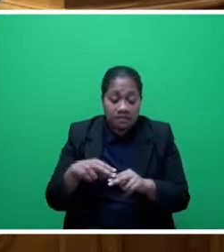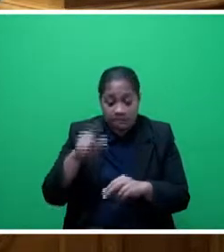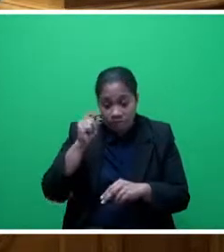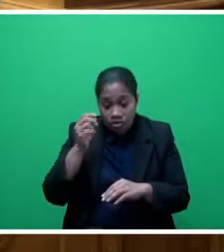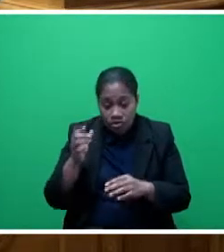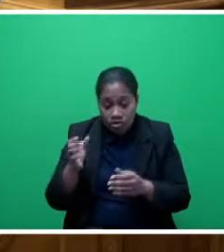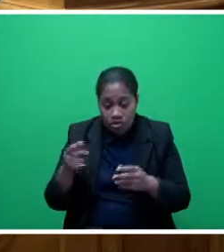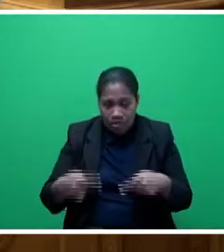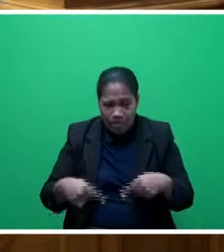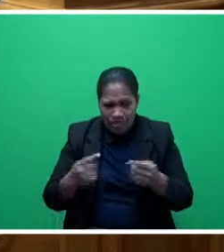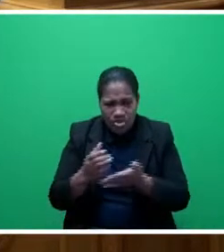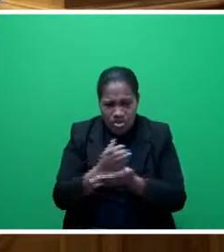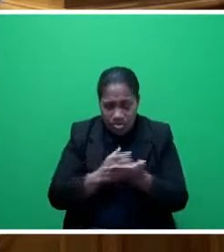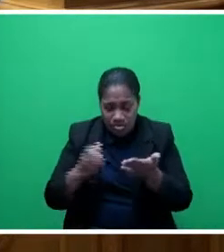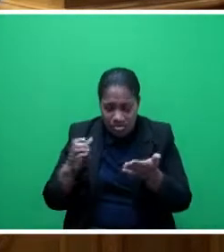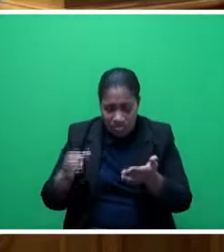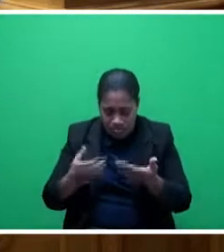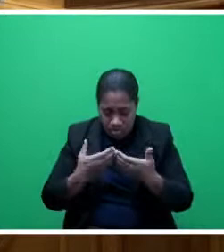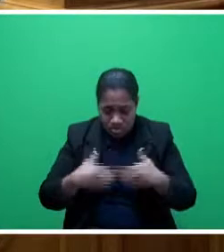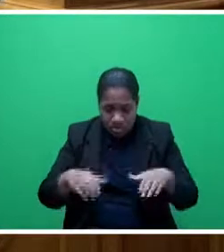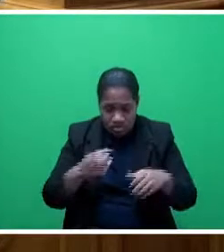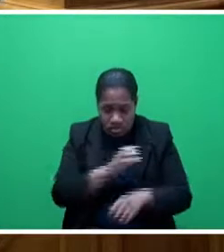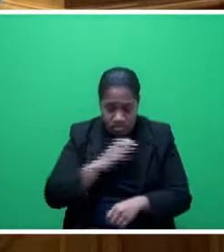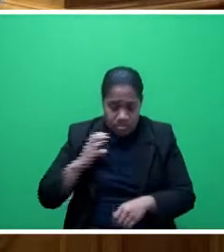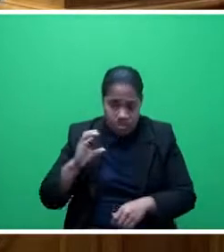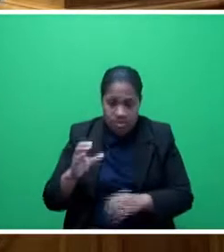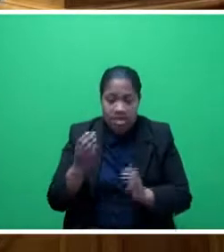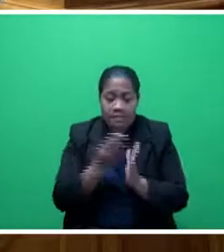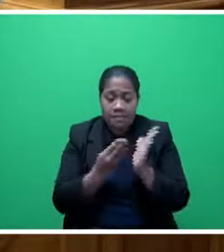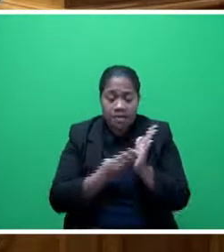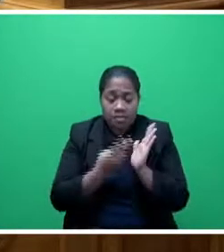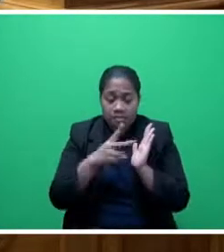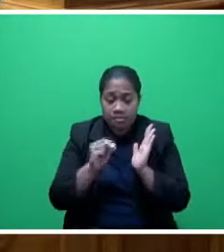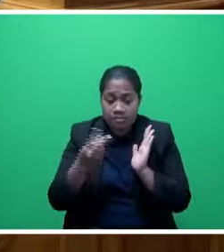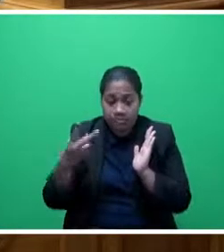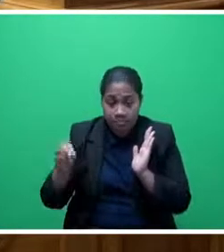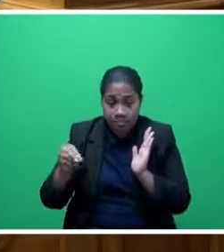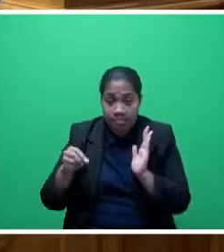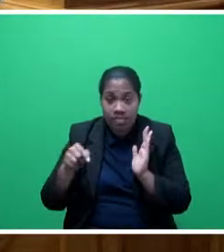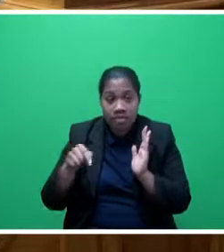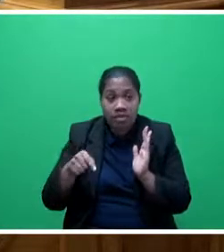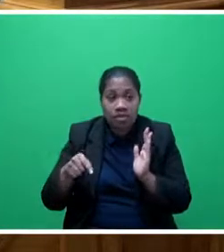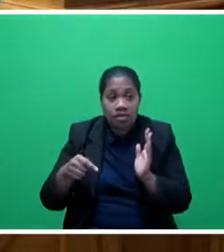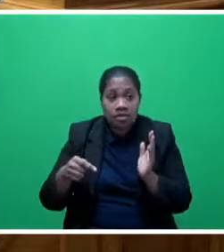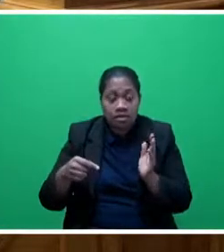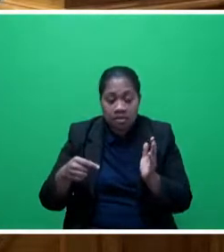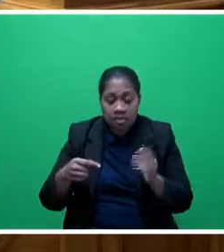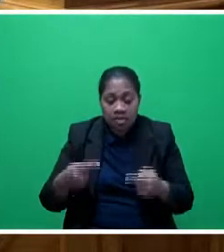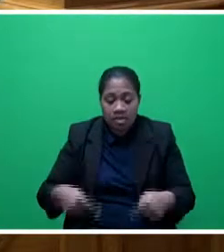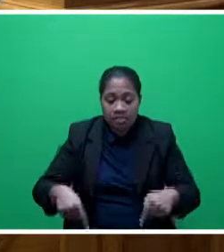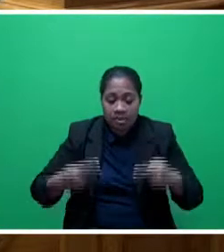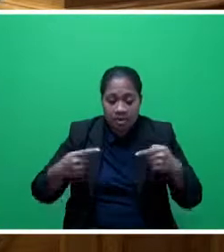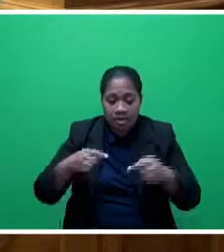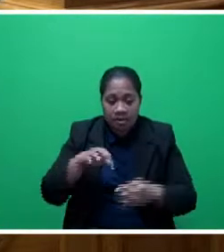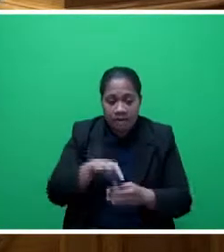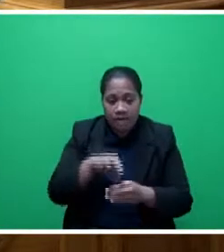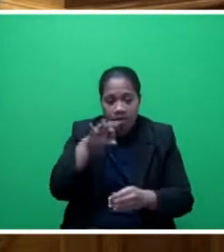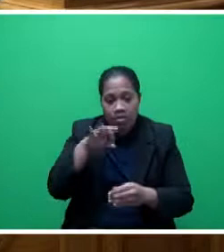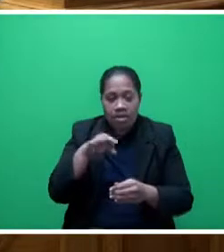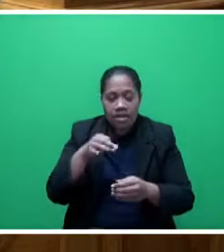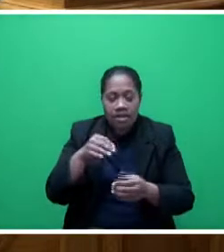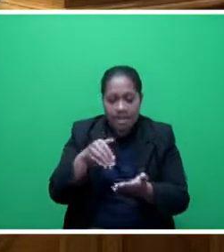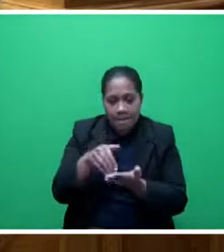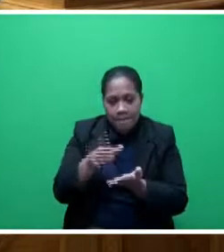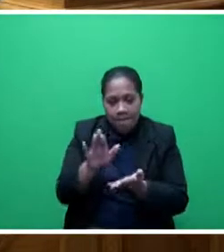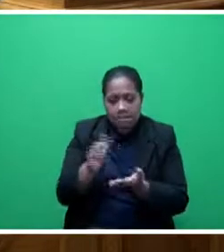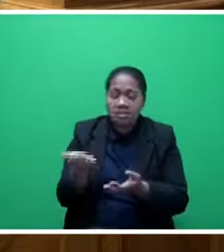Commission Budget Amendment Bill 2020 be debated, voted upon and be passed. Does